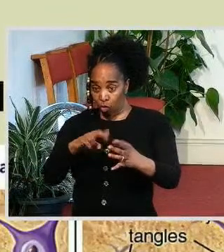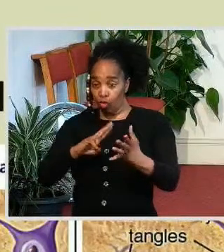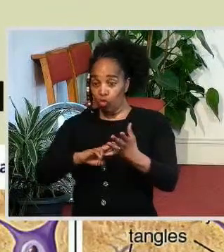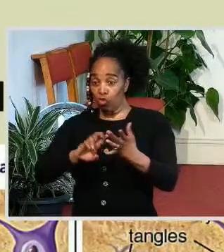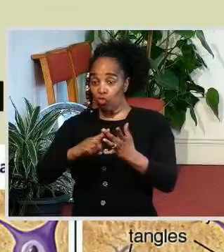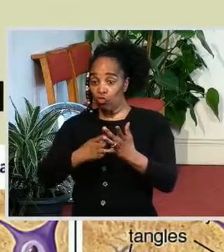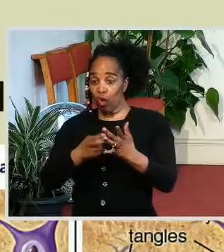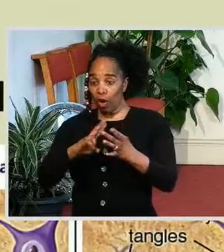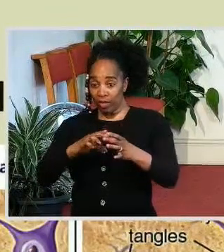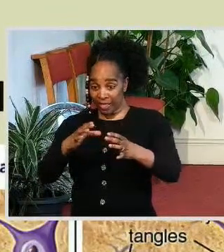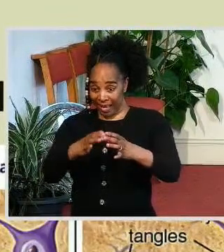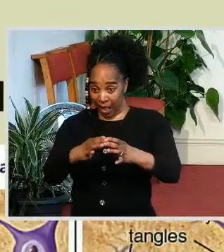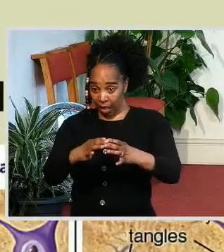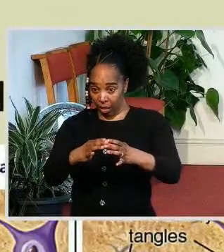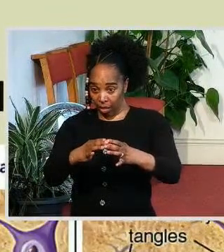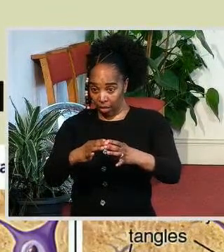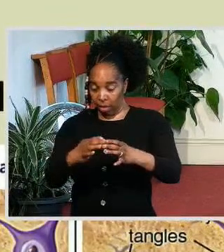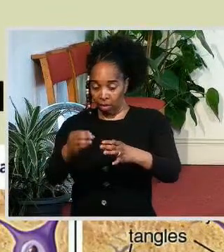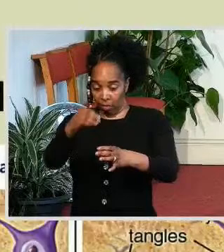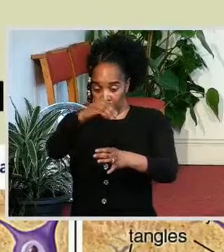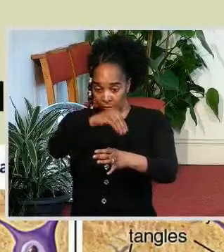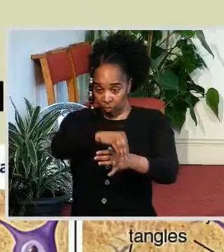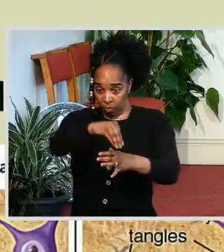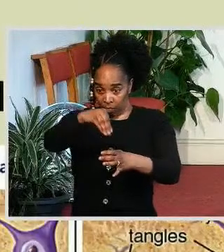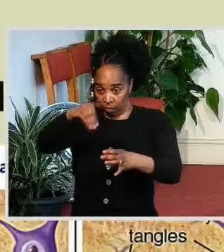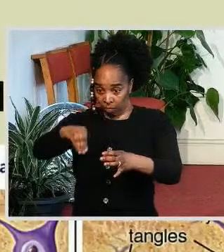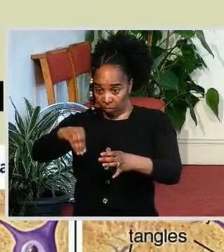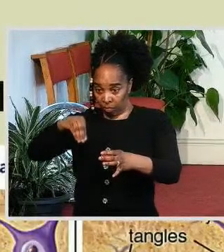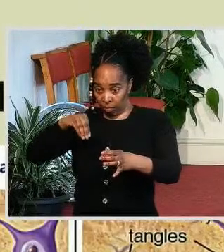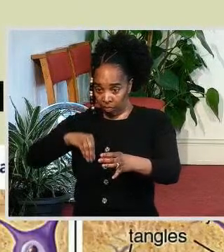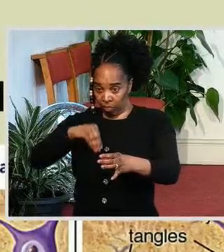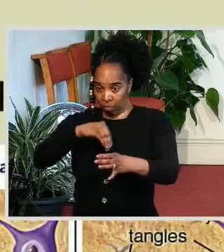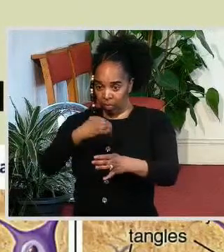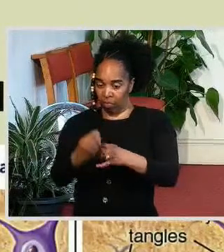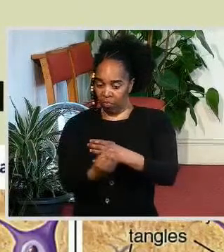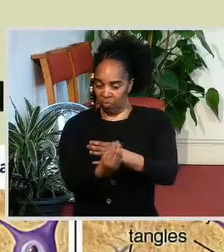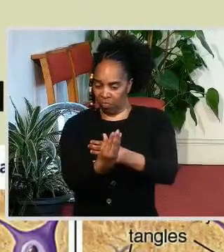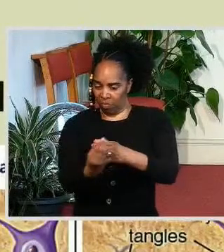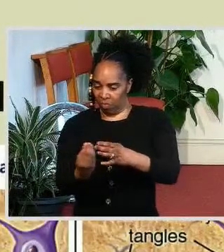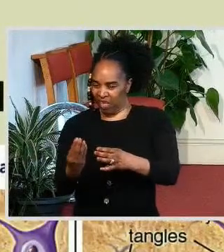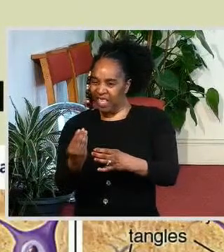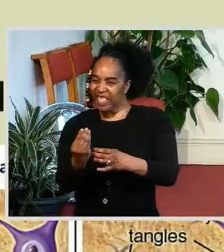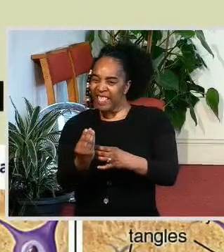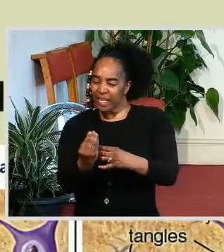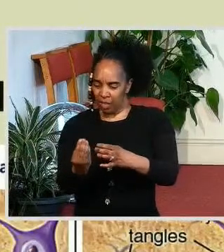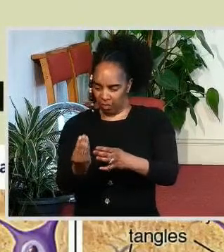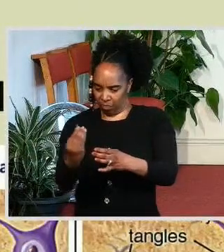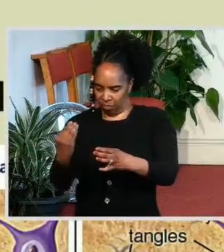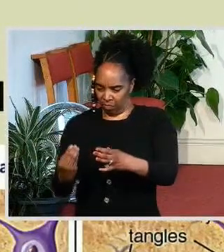nerve fibers which are in the brain. And that means that there's lots of debris and it